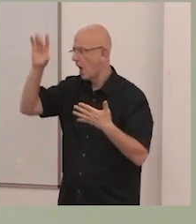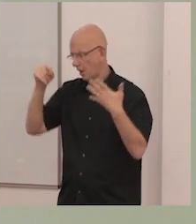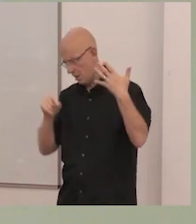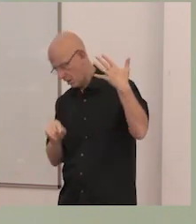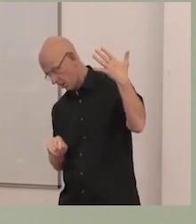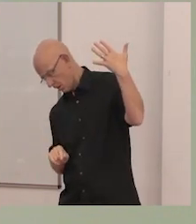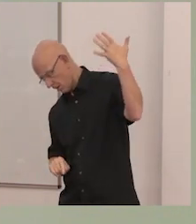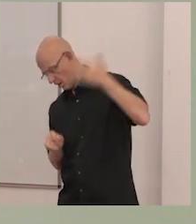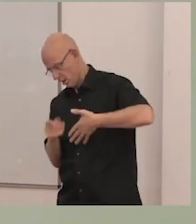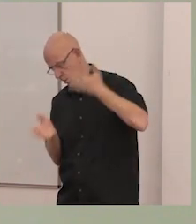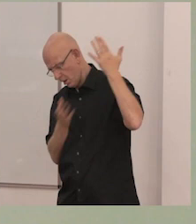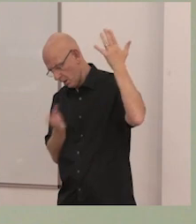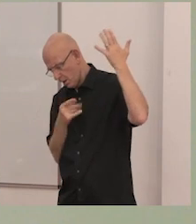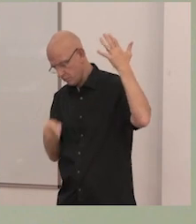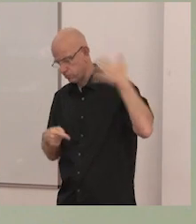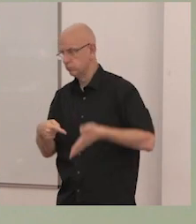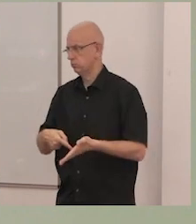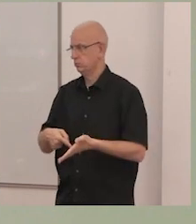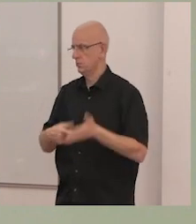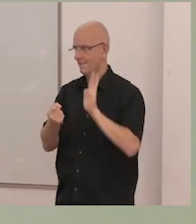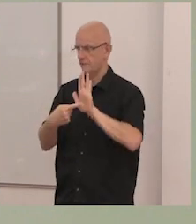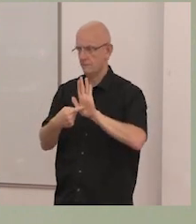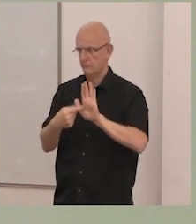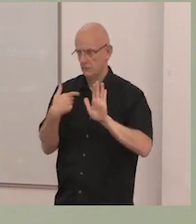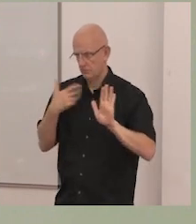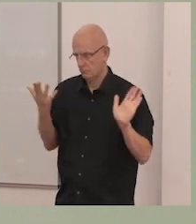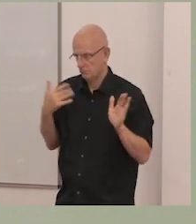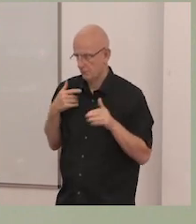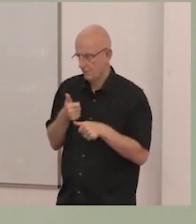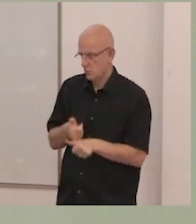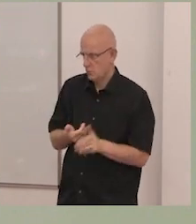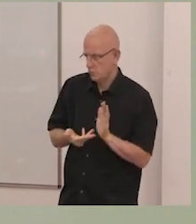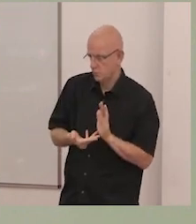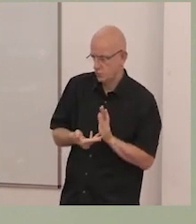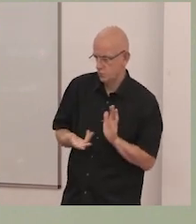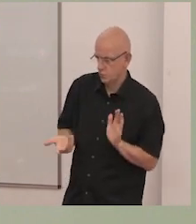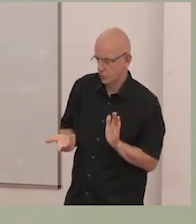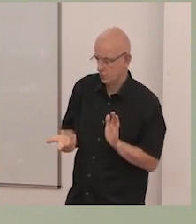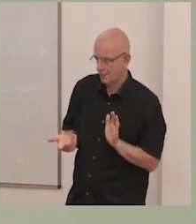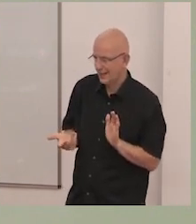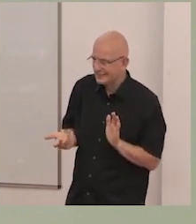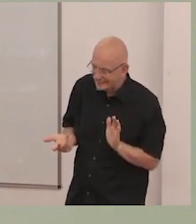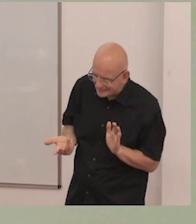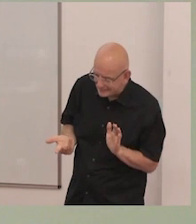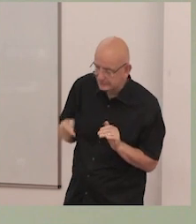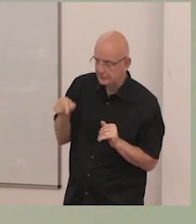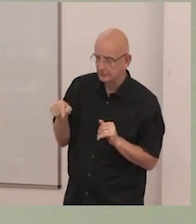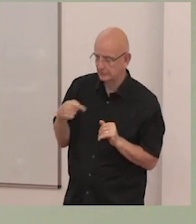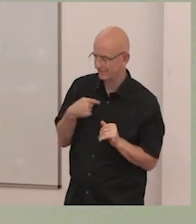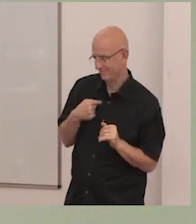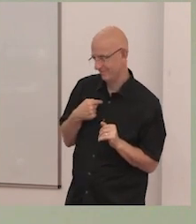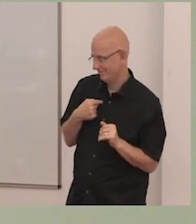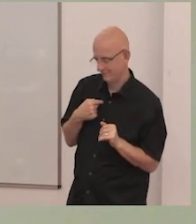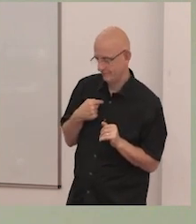question which for me was most important when I was in CRC